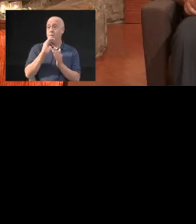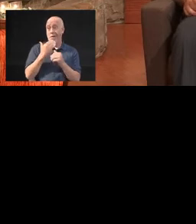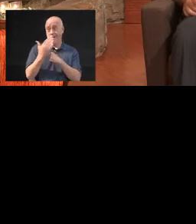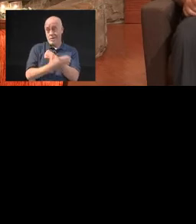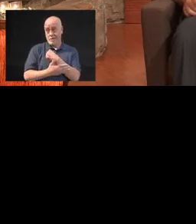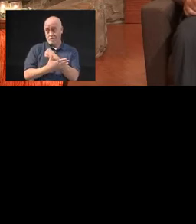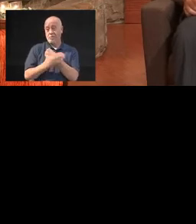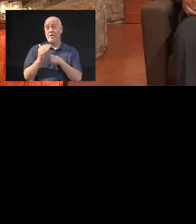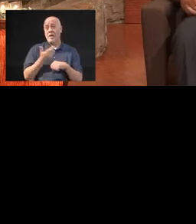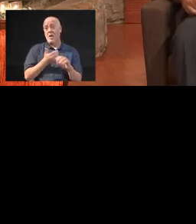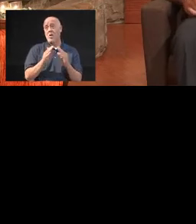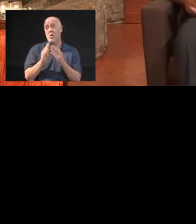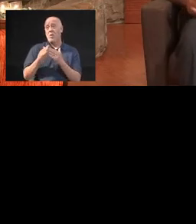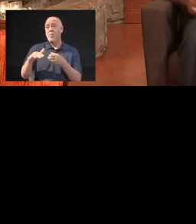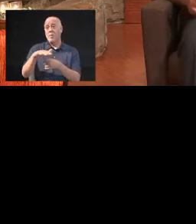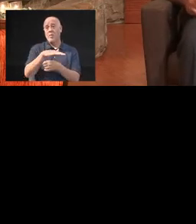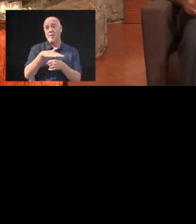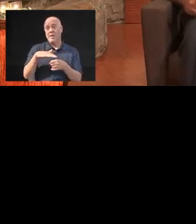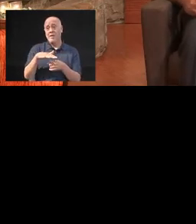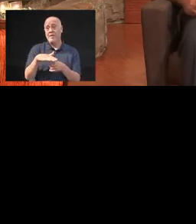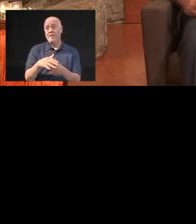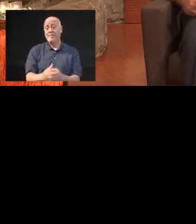our community.